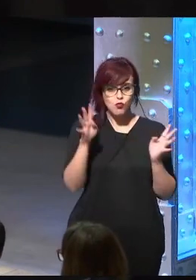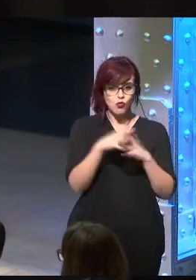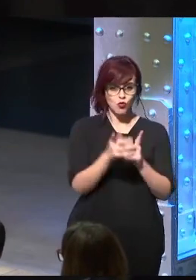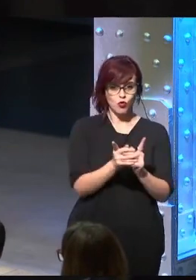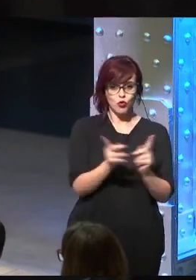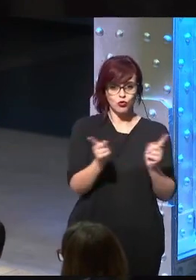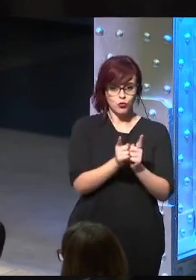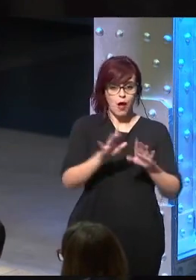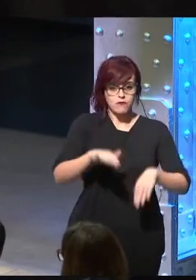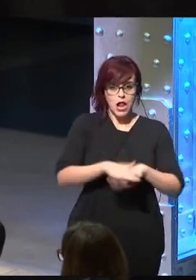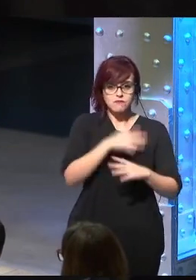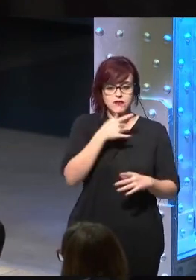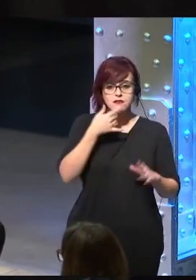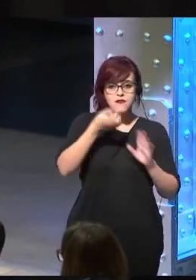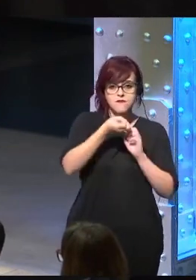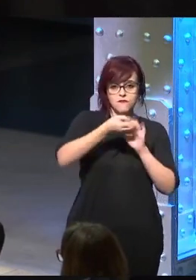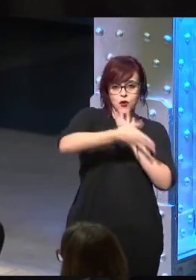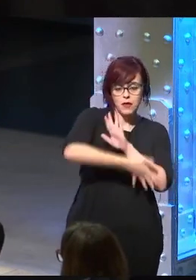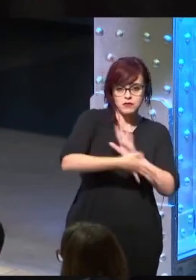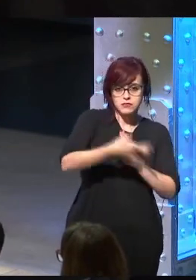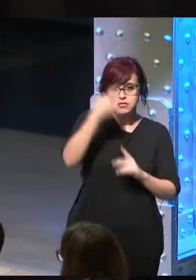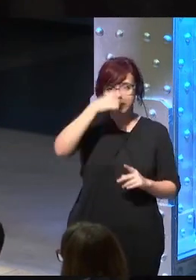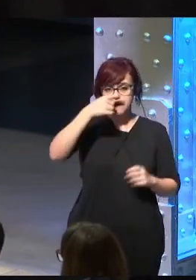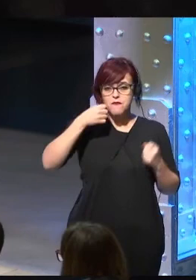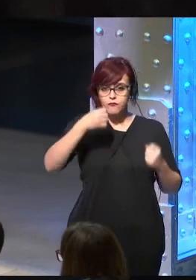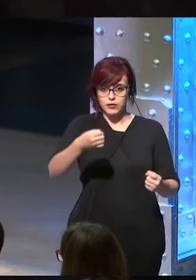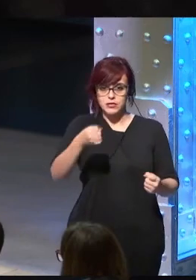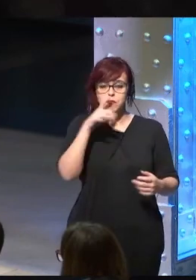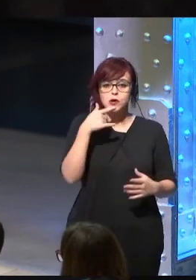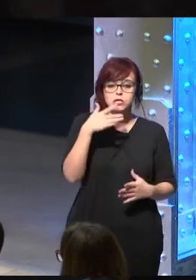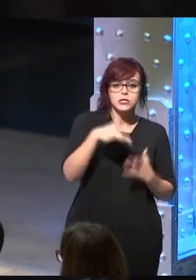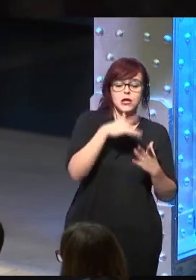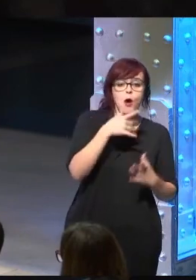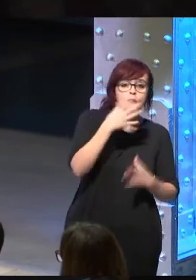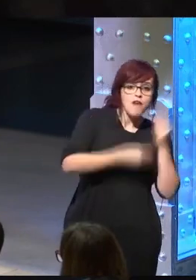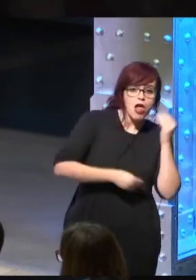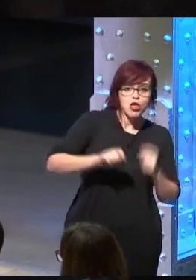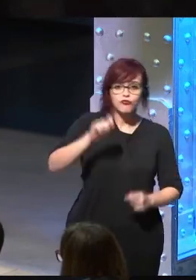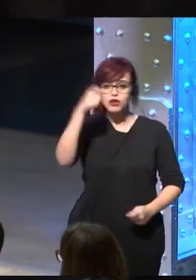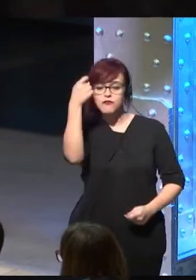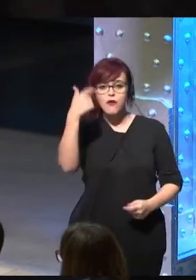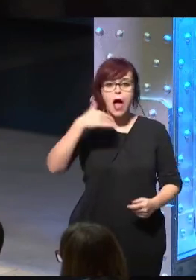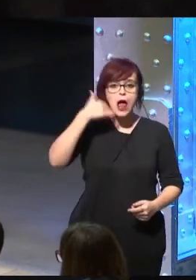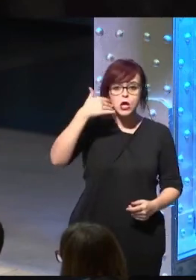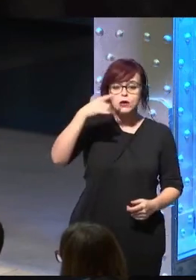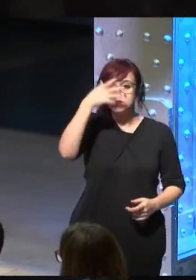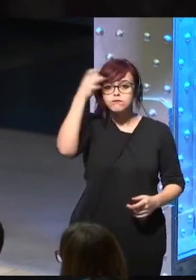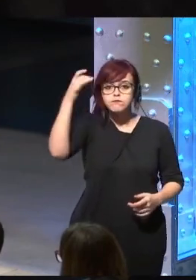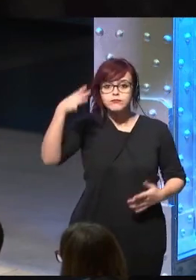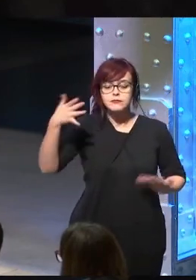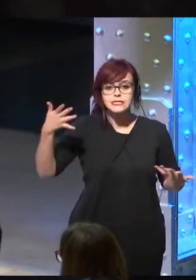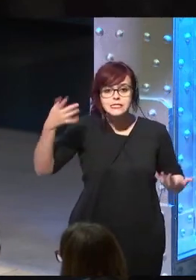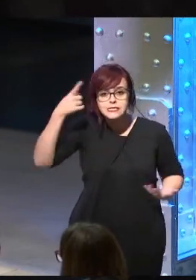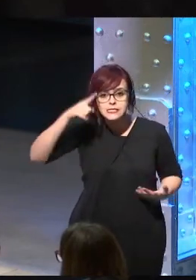schematic, because we really don't know anything about them. We don't know anything about their triumphs, about